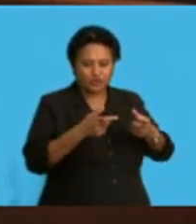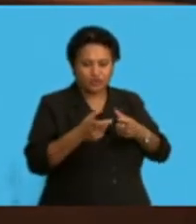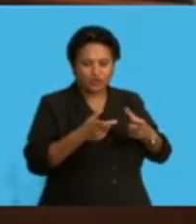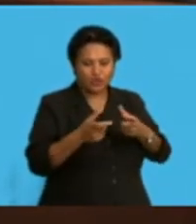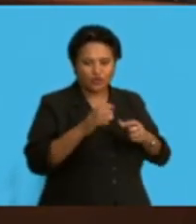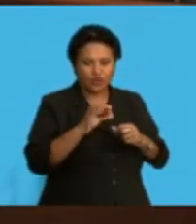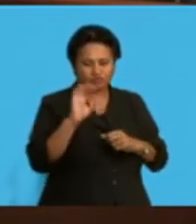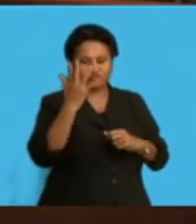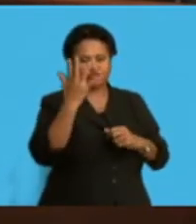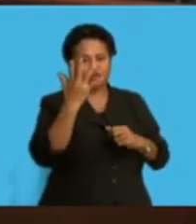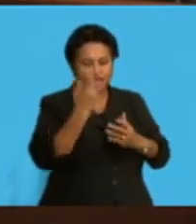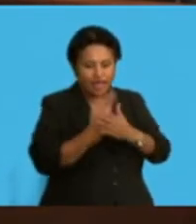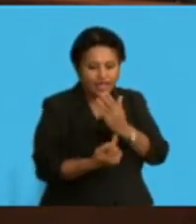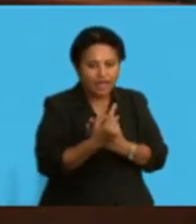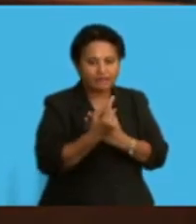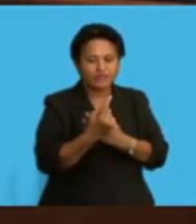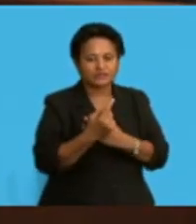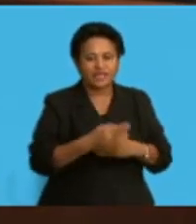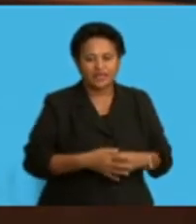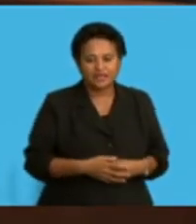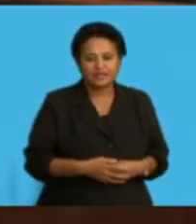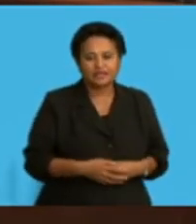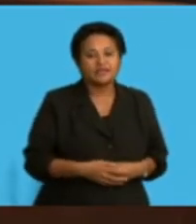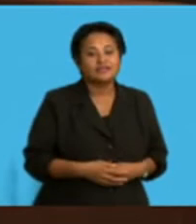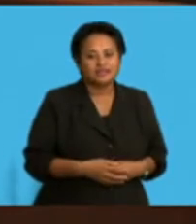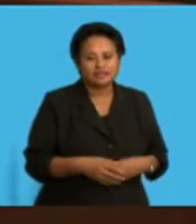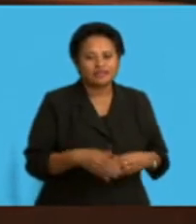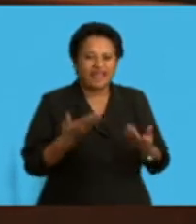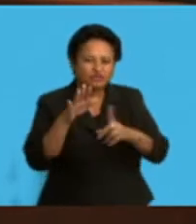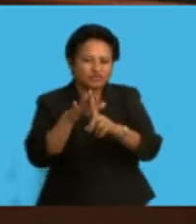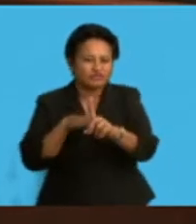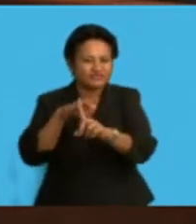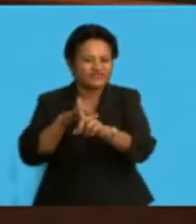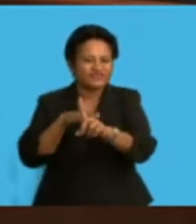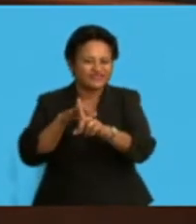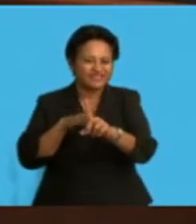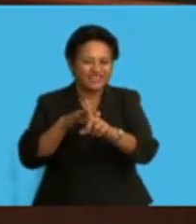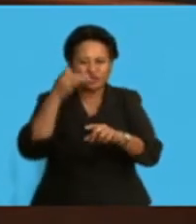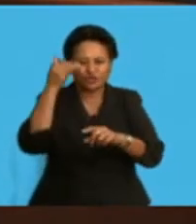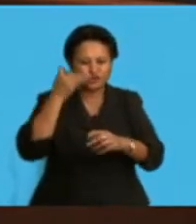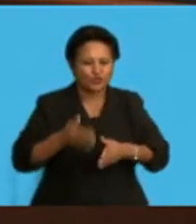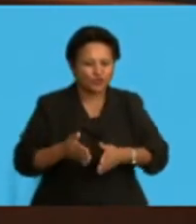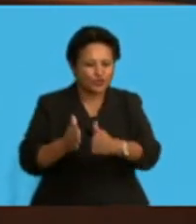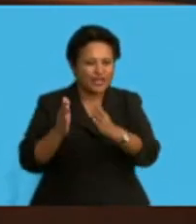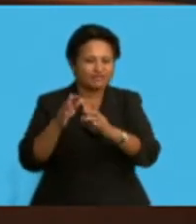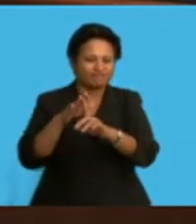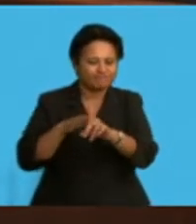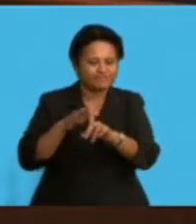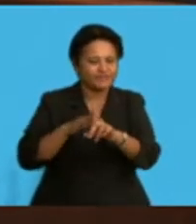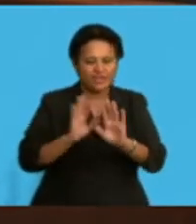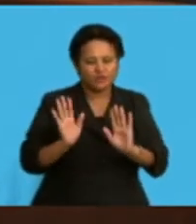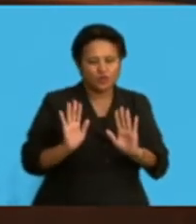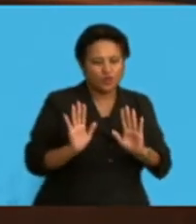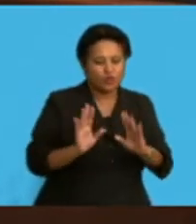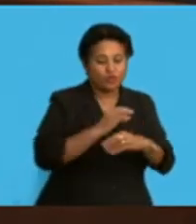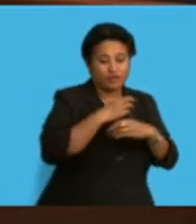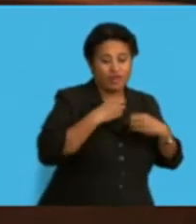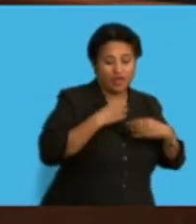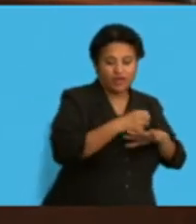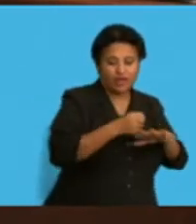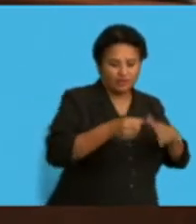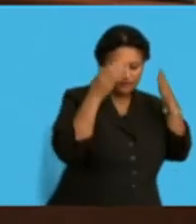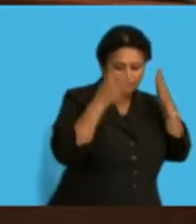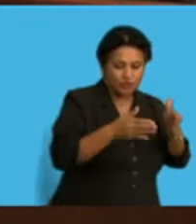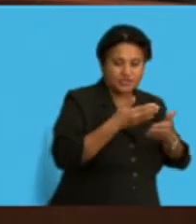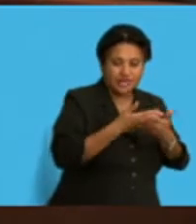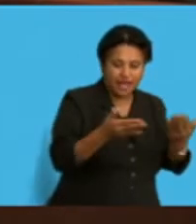magic elixirs and band-aids. A cure that reflects the real way people live and shop. This government, Madam Speaker, has reduced